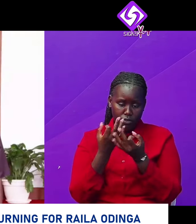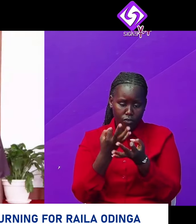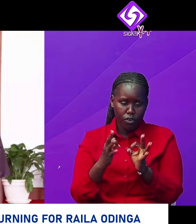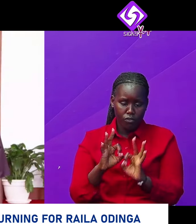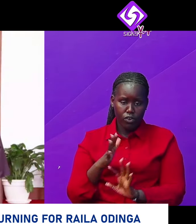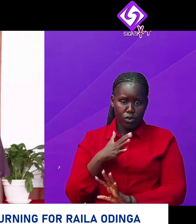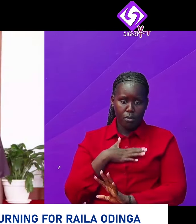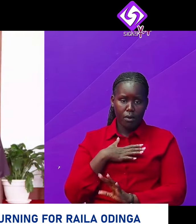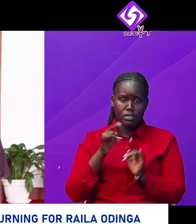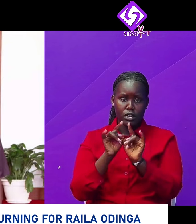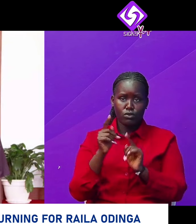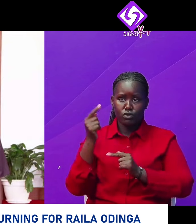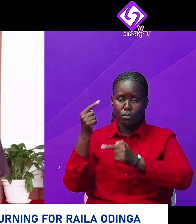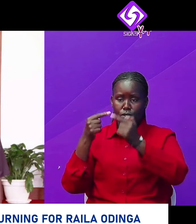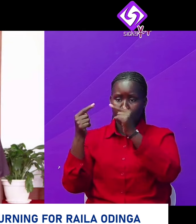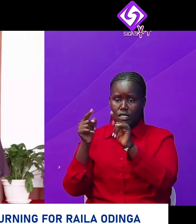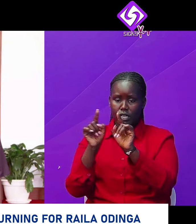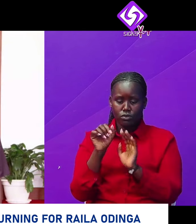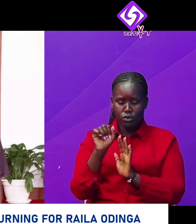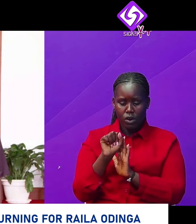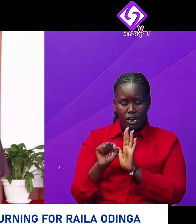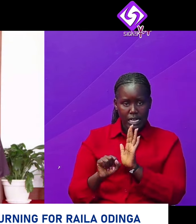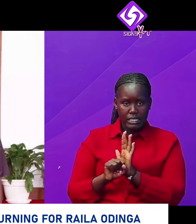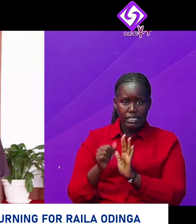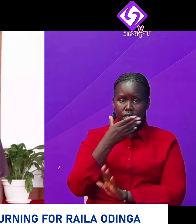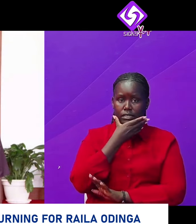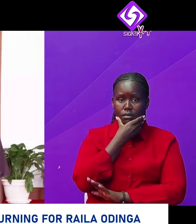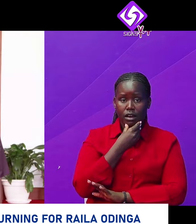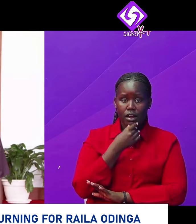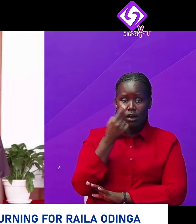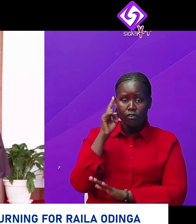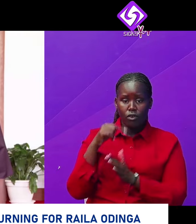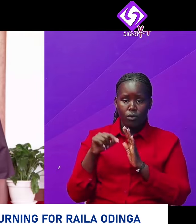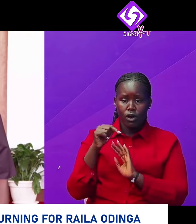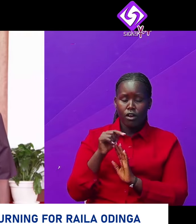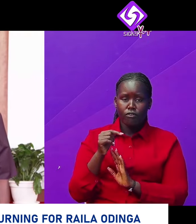prosperity, and a statesman of boundless selflessness.